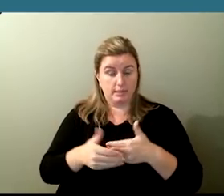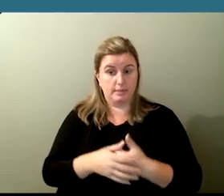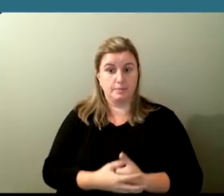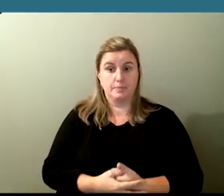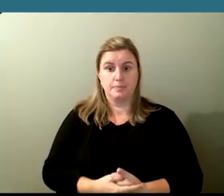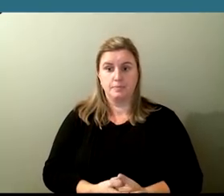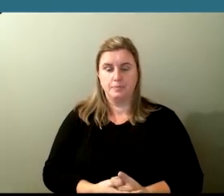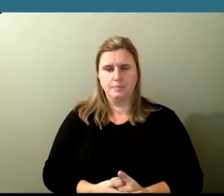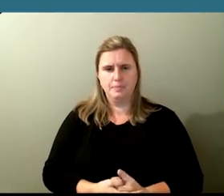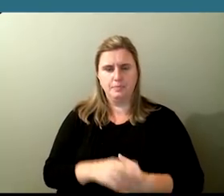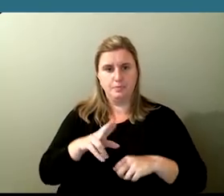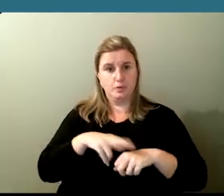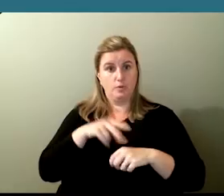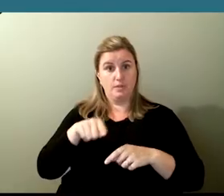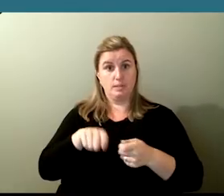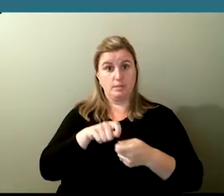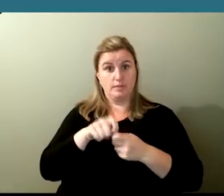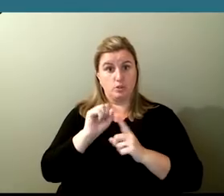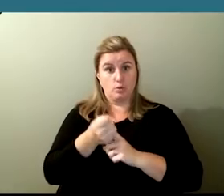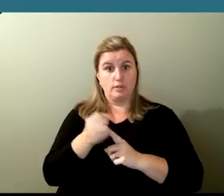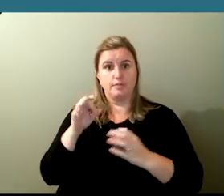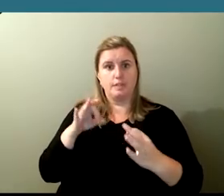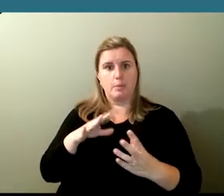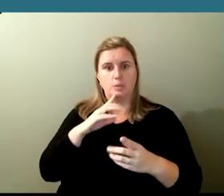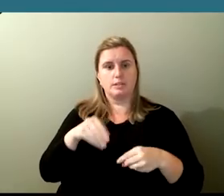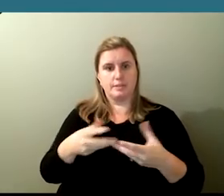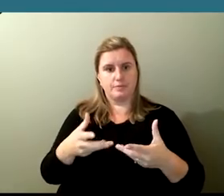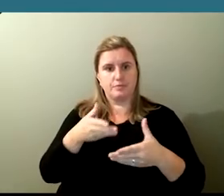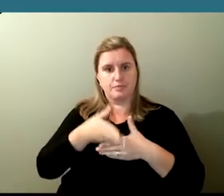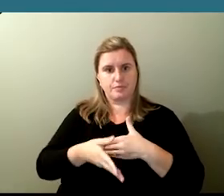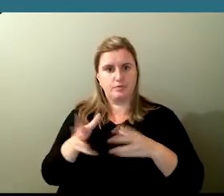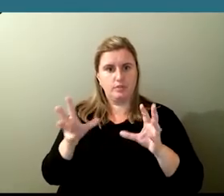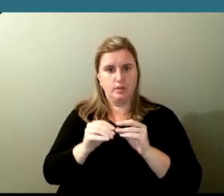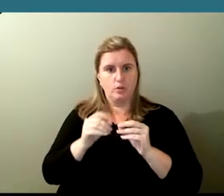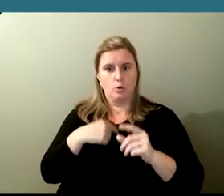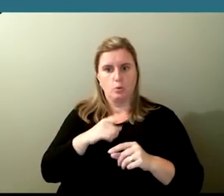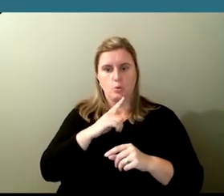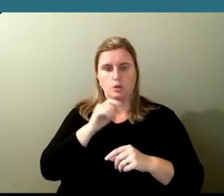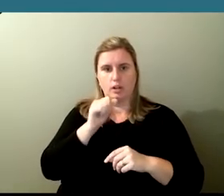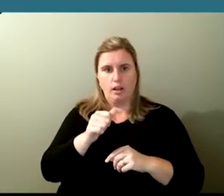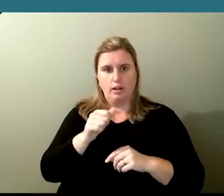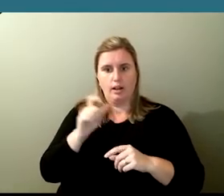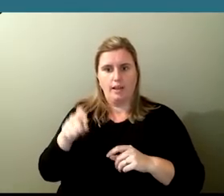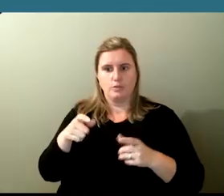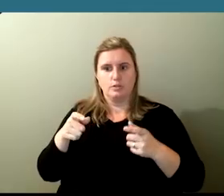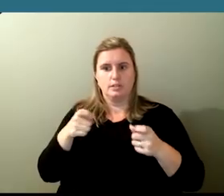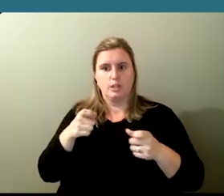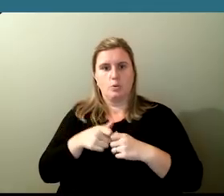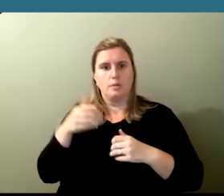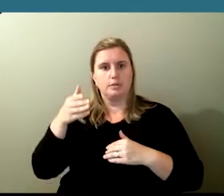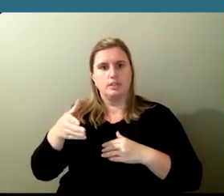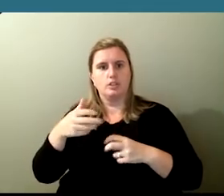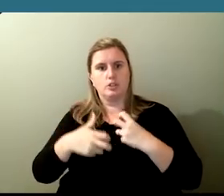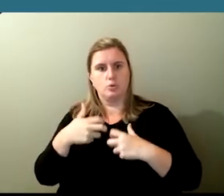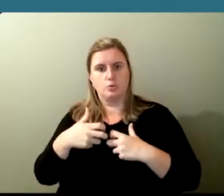And of course, in this specific case, feedback was delivered following the session so that we would not have to deal with potential issues such